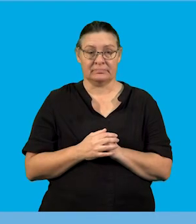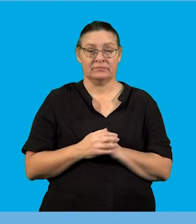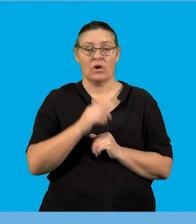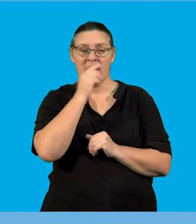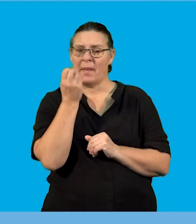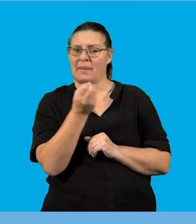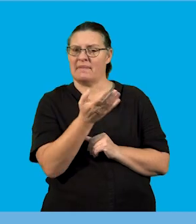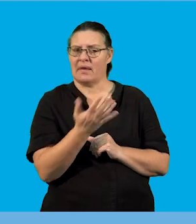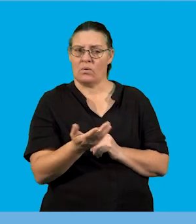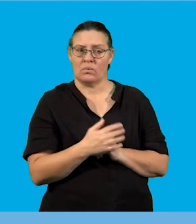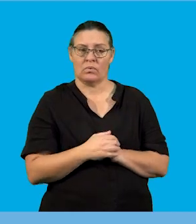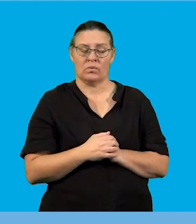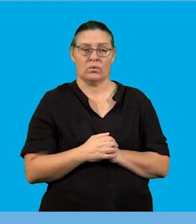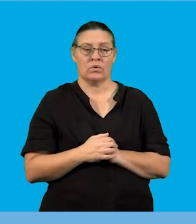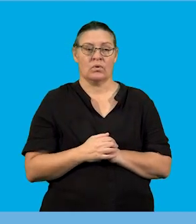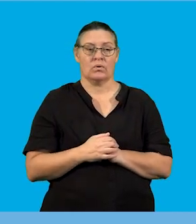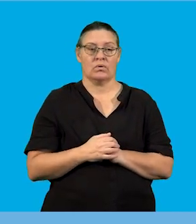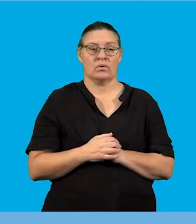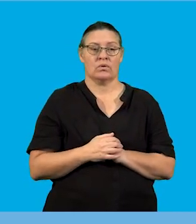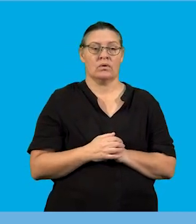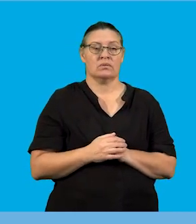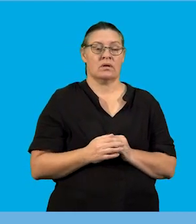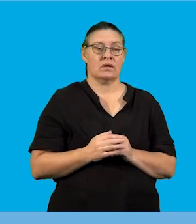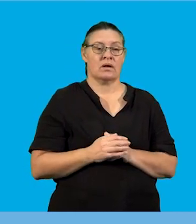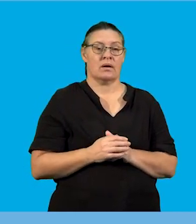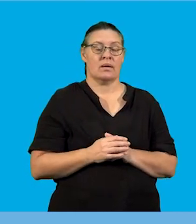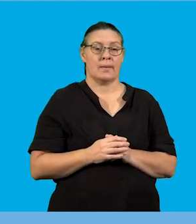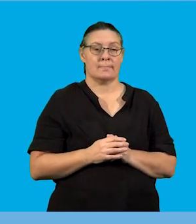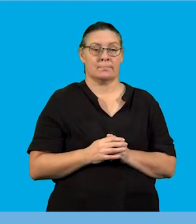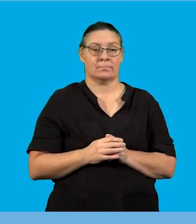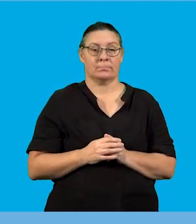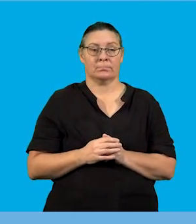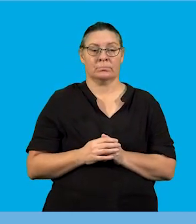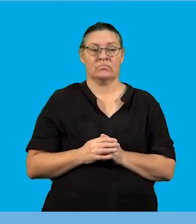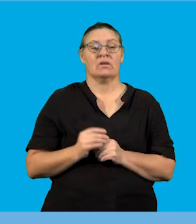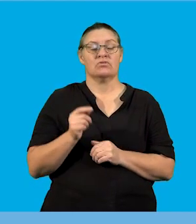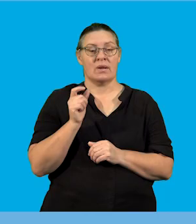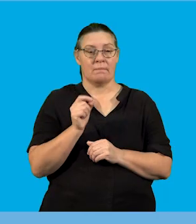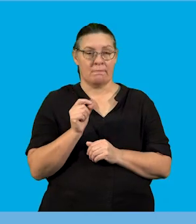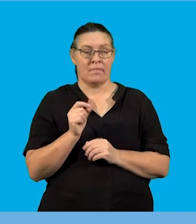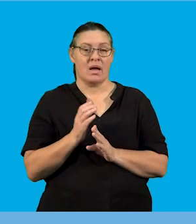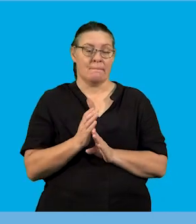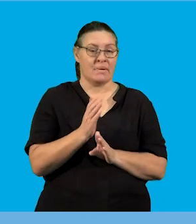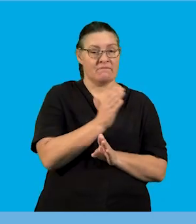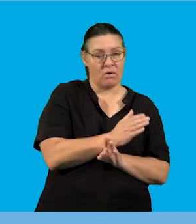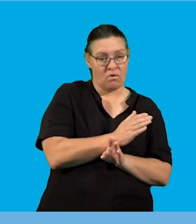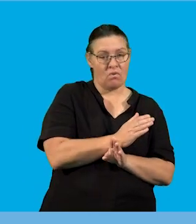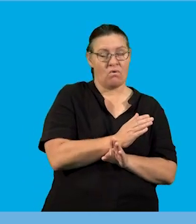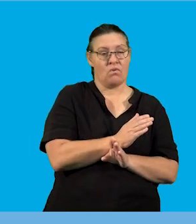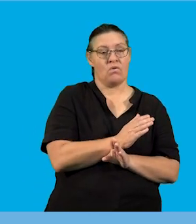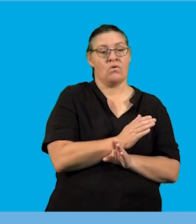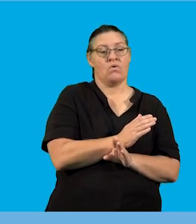So how do we then name these particular compounds? We add a prefix. Prefix is the name or the word that we